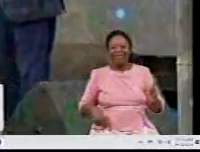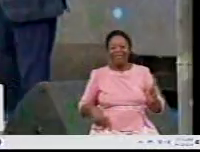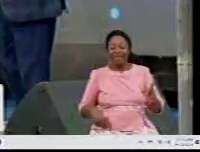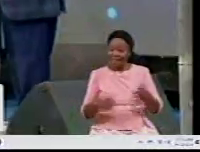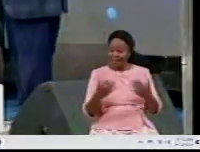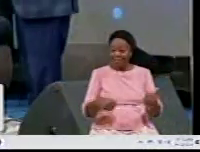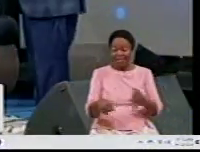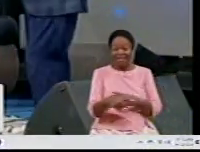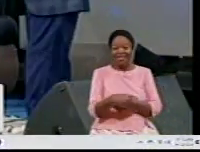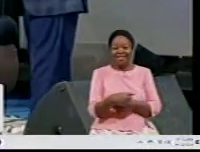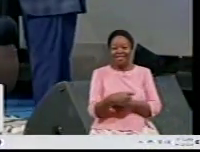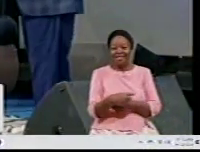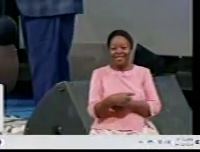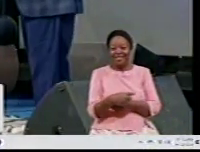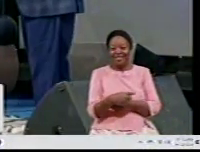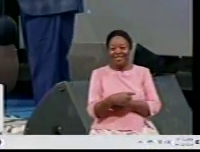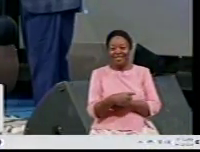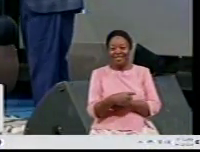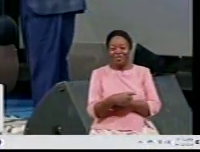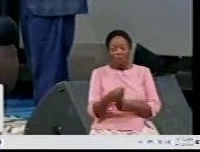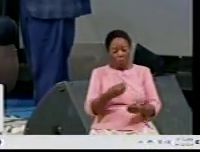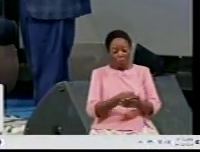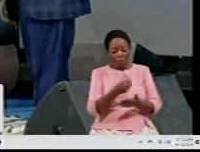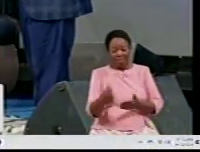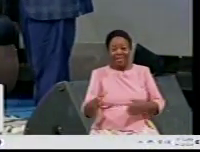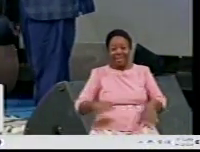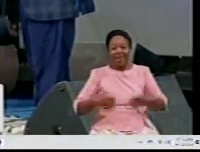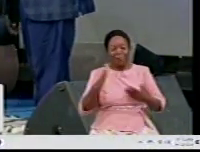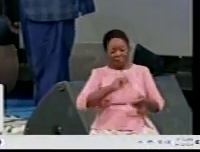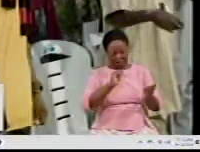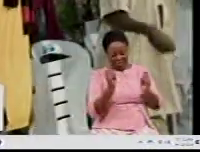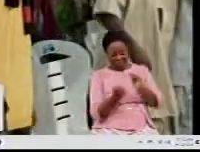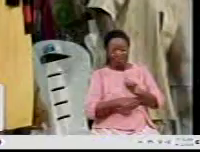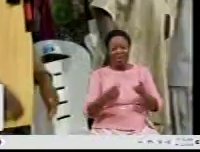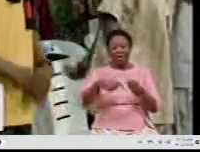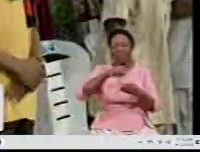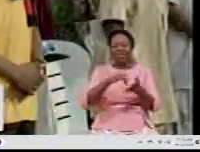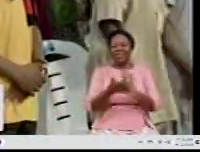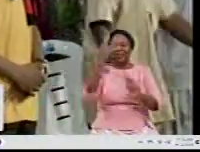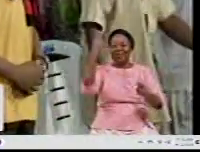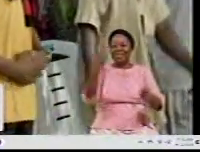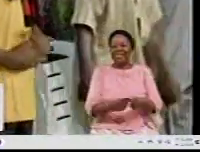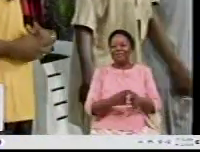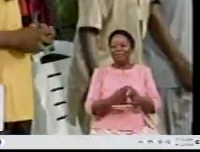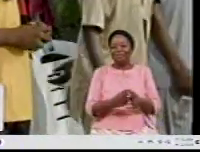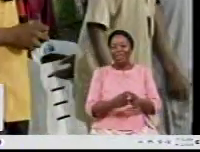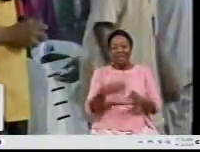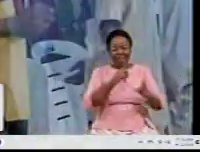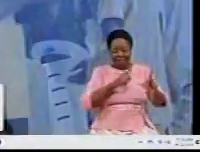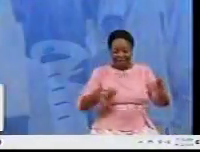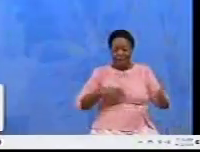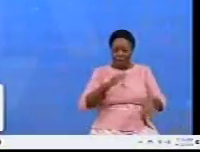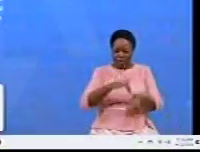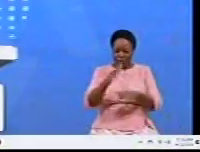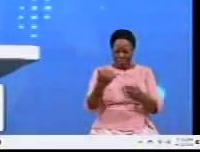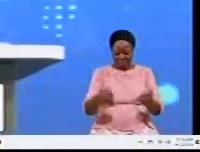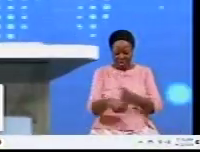Tonight, wasted lives will turn around. The Lord will touch you